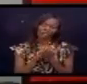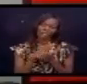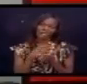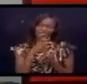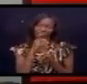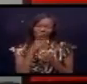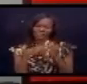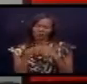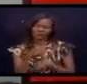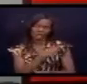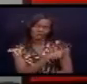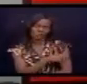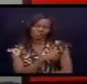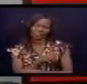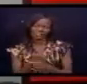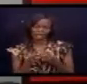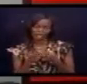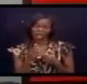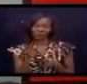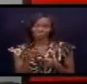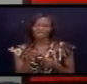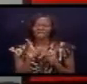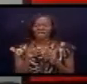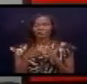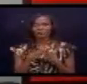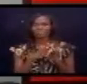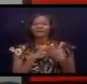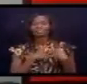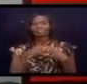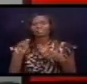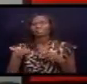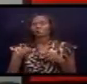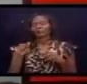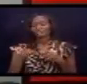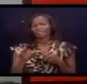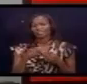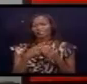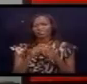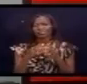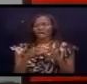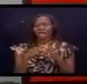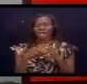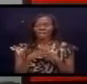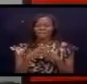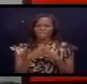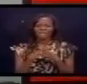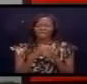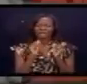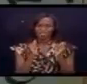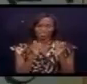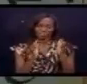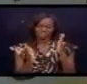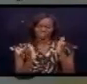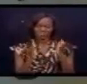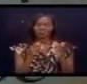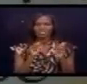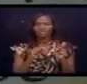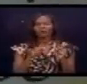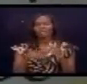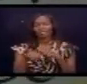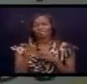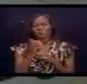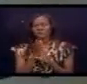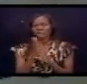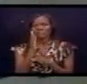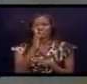a positive response, but more especially from those within that age range. Rebecca Pwitiko reports. PSI